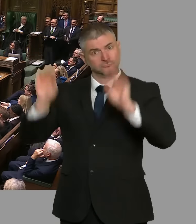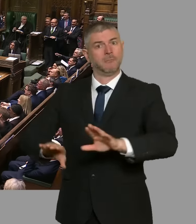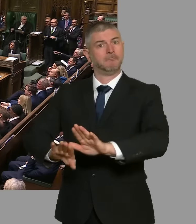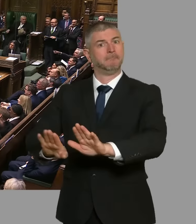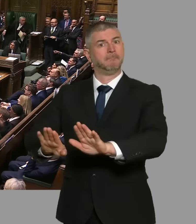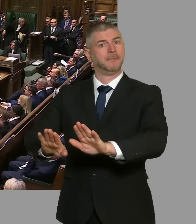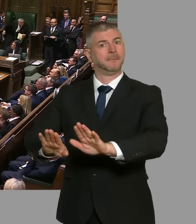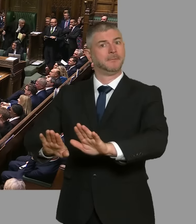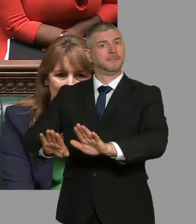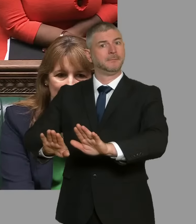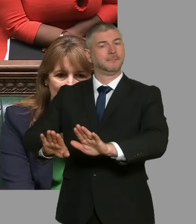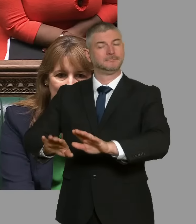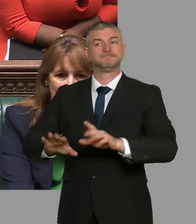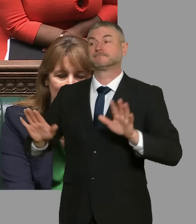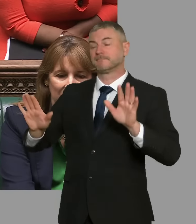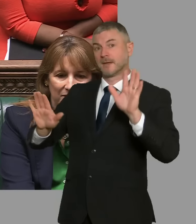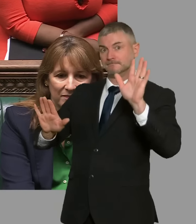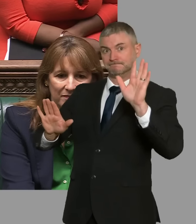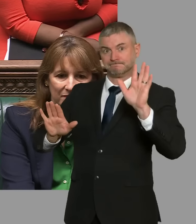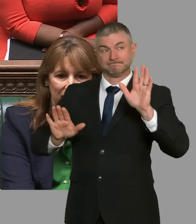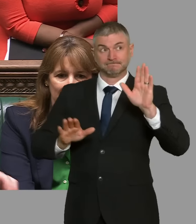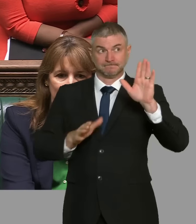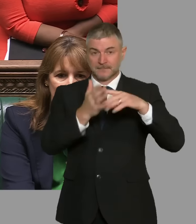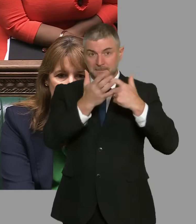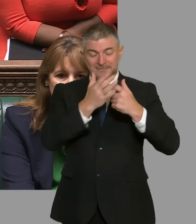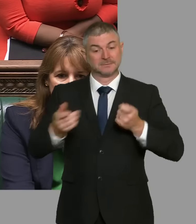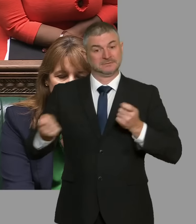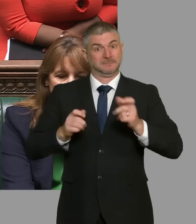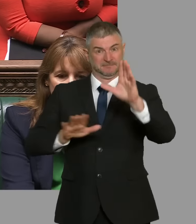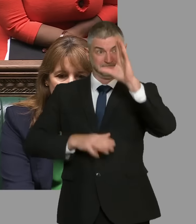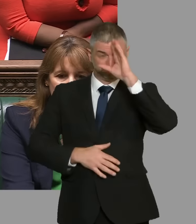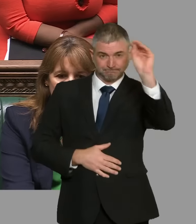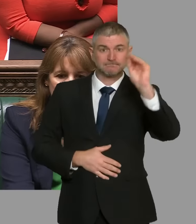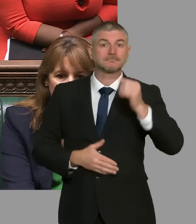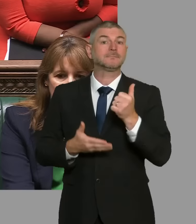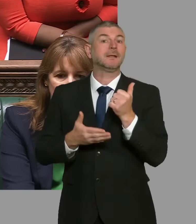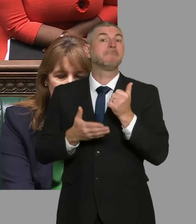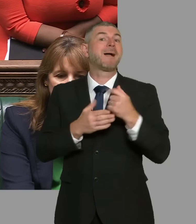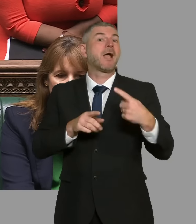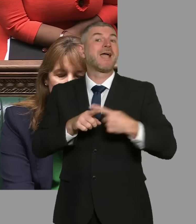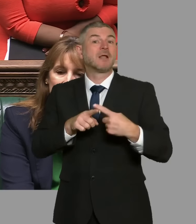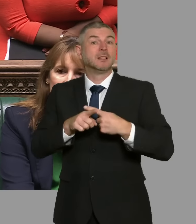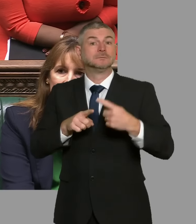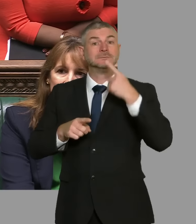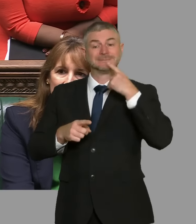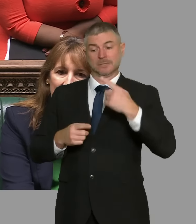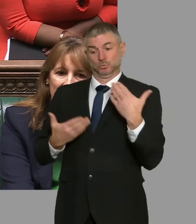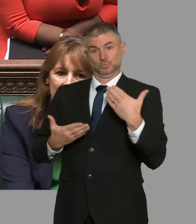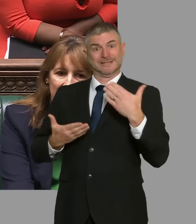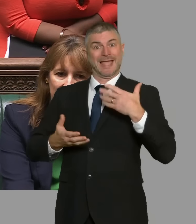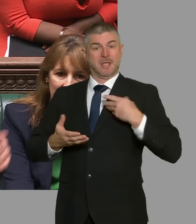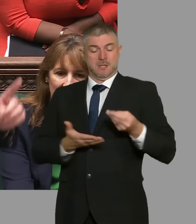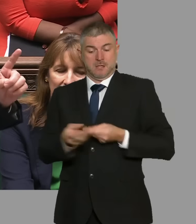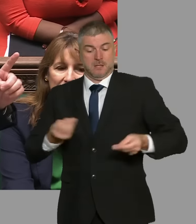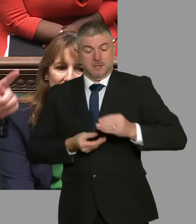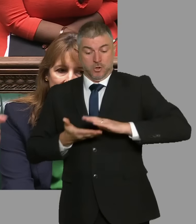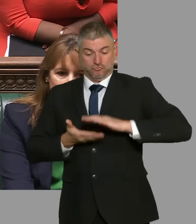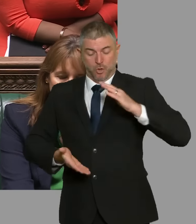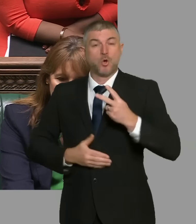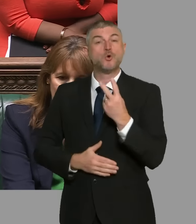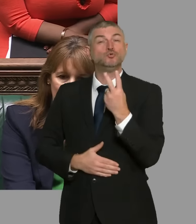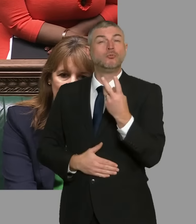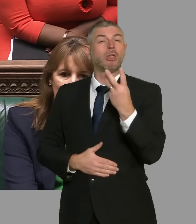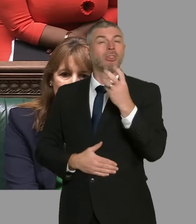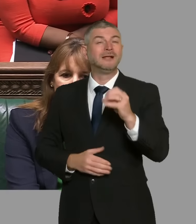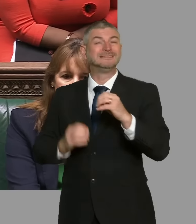Bank of England has upgraded growth today. We've secured £230 billion of private investment. And just this morning,